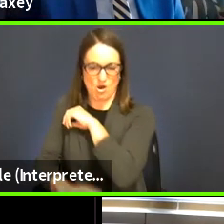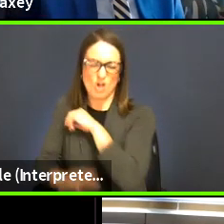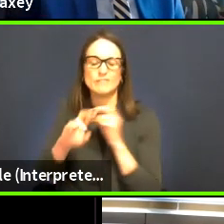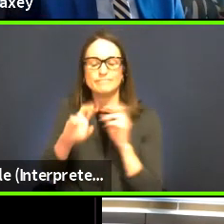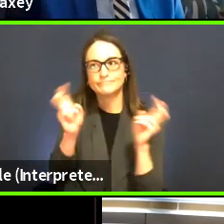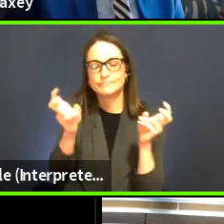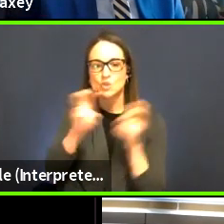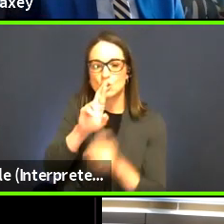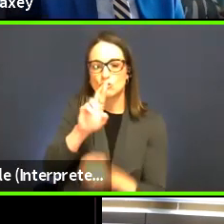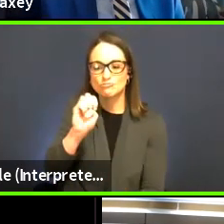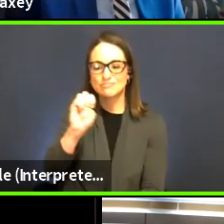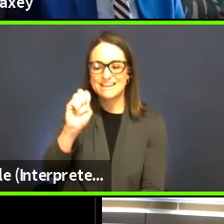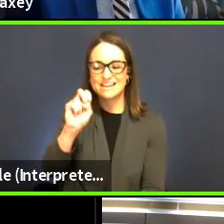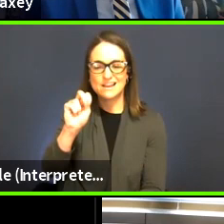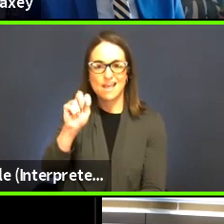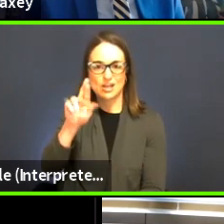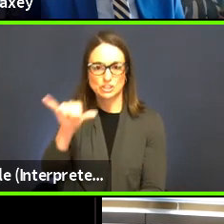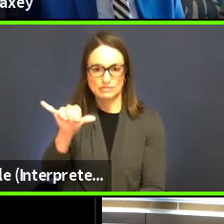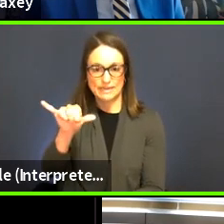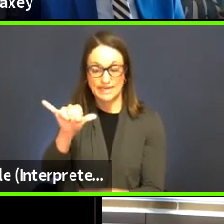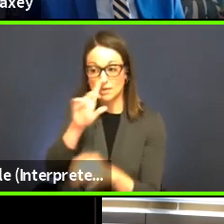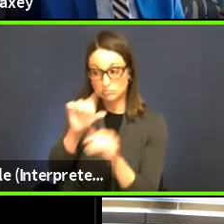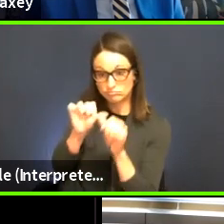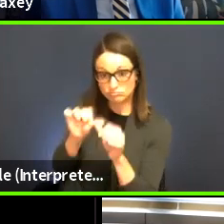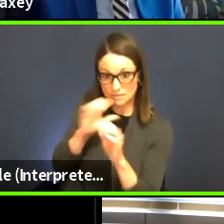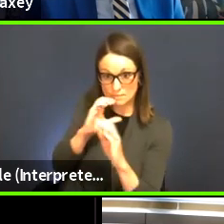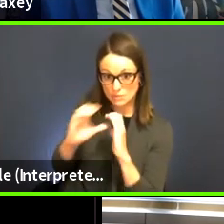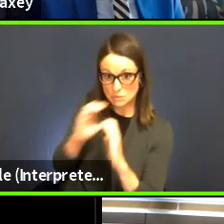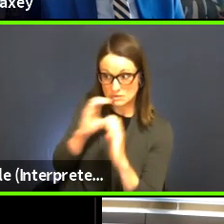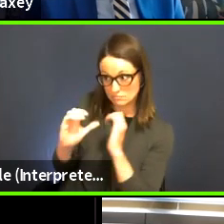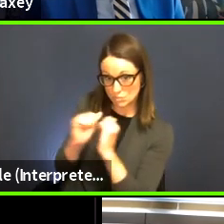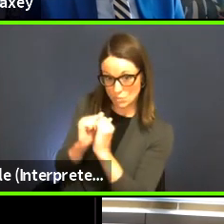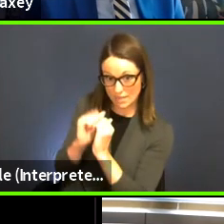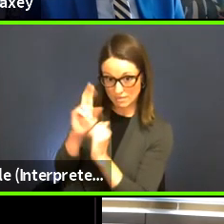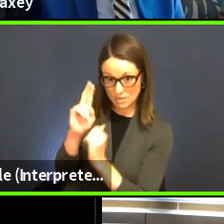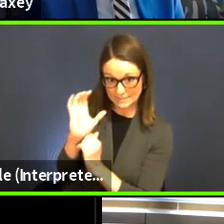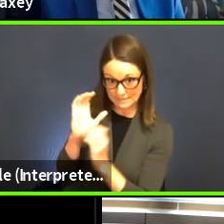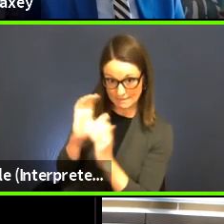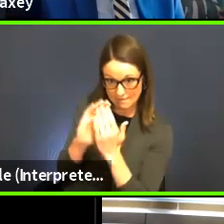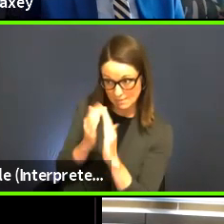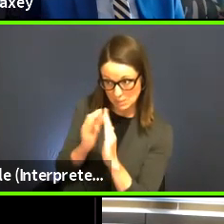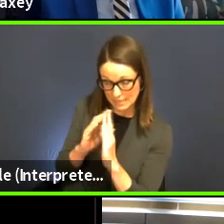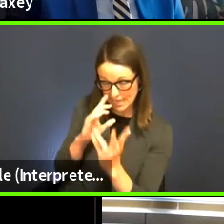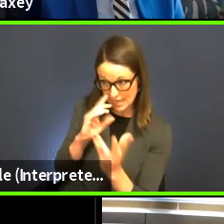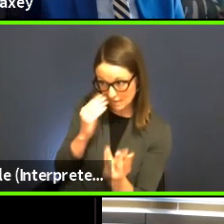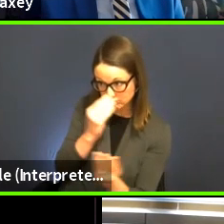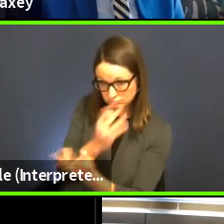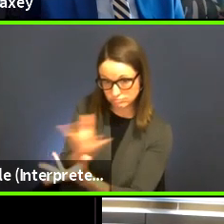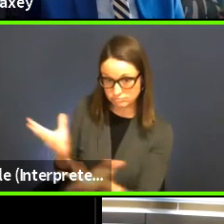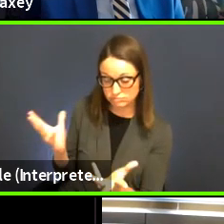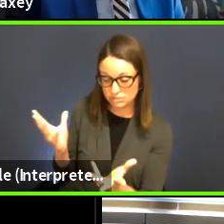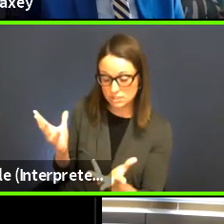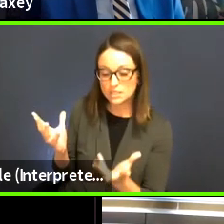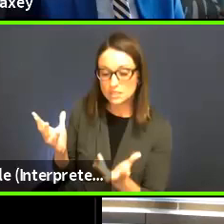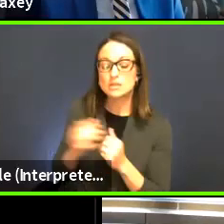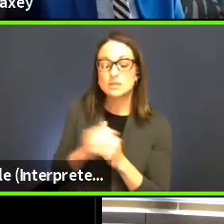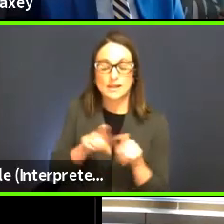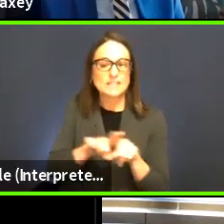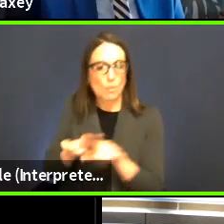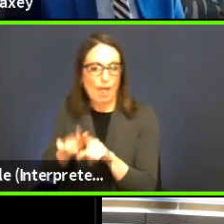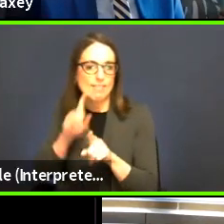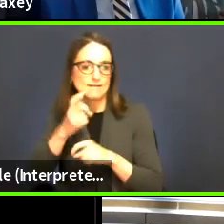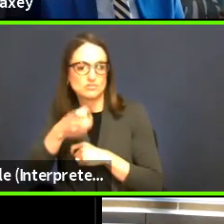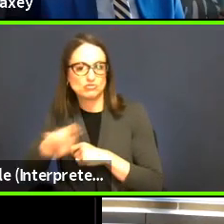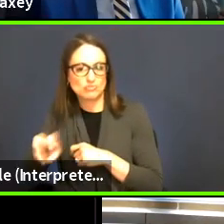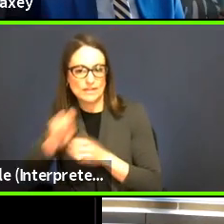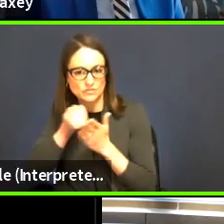we have maintained communications with the UNC community, as well as admitted new and transfer students. And we've released